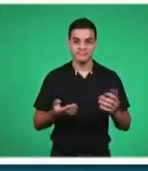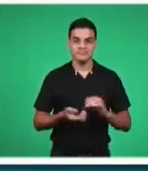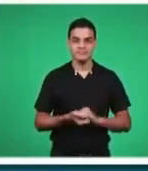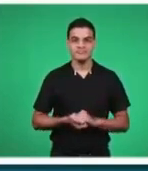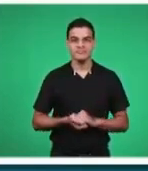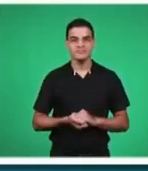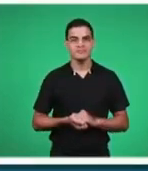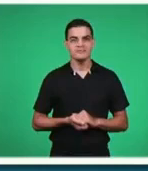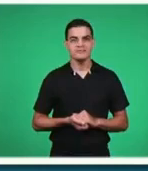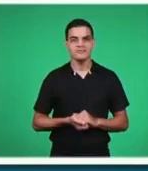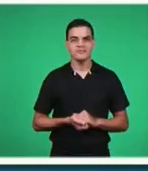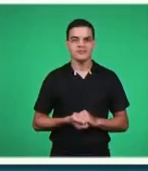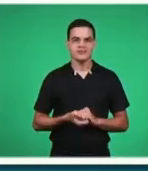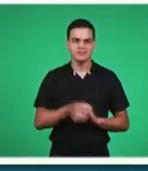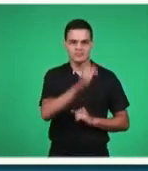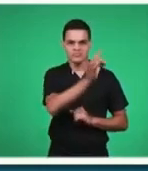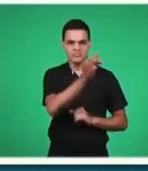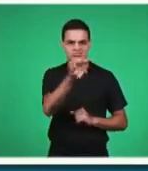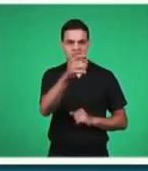Very well, brethren.